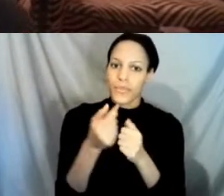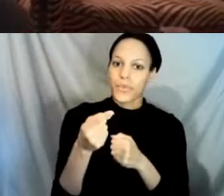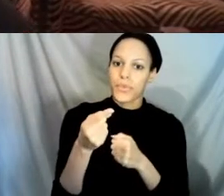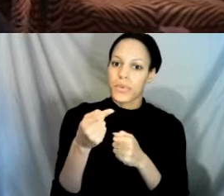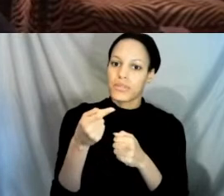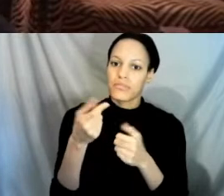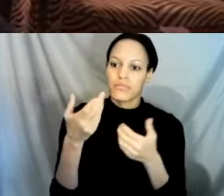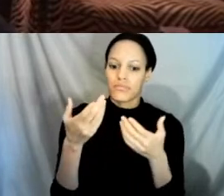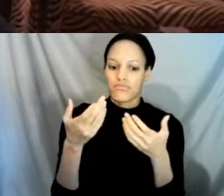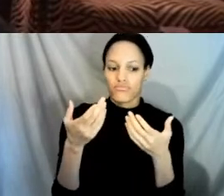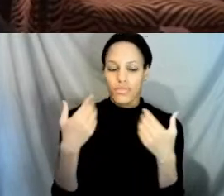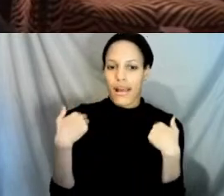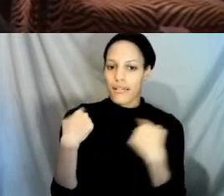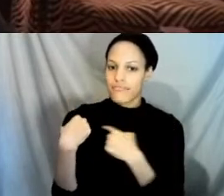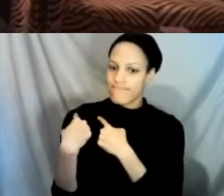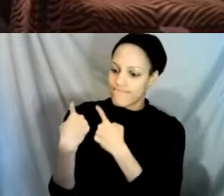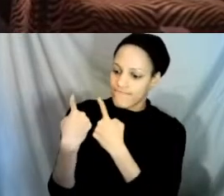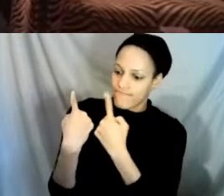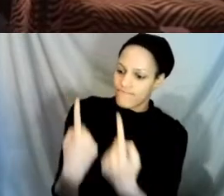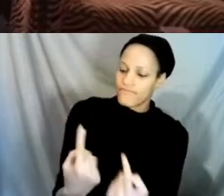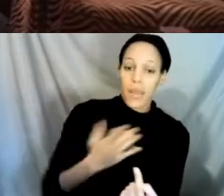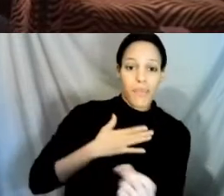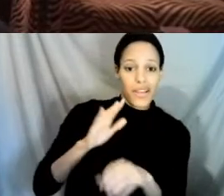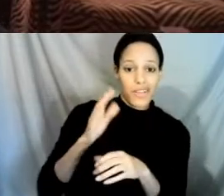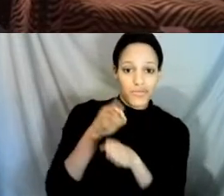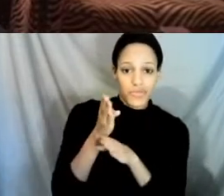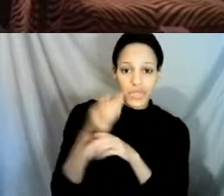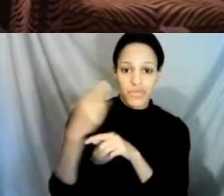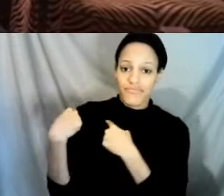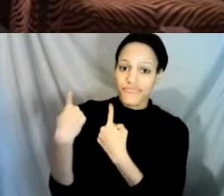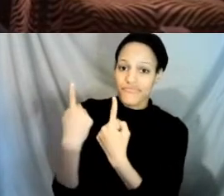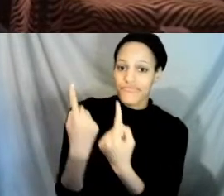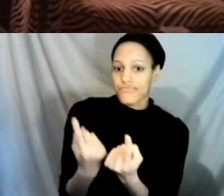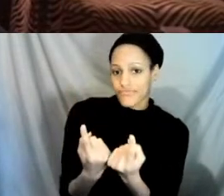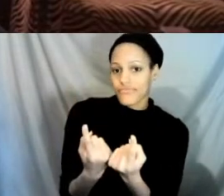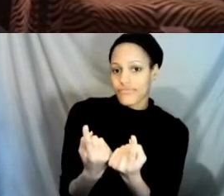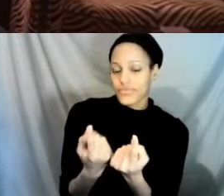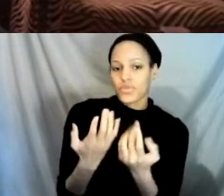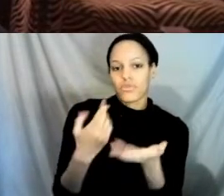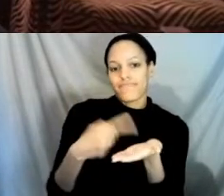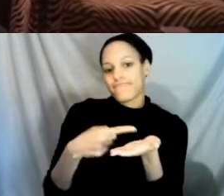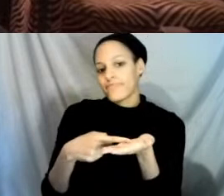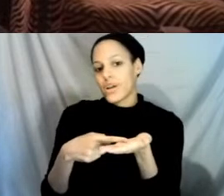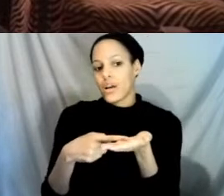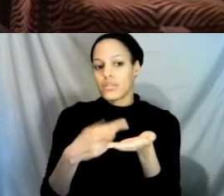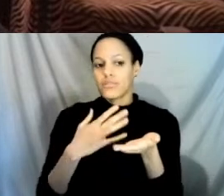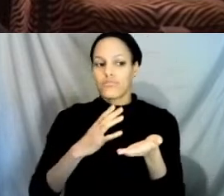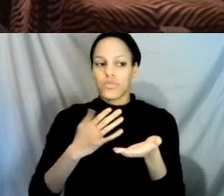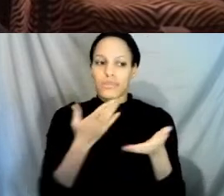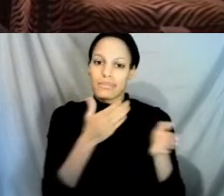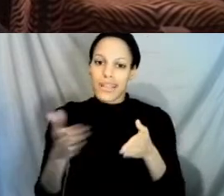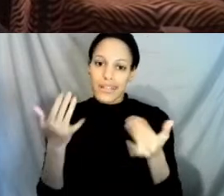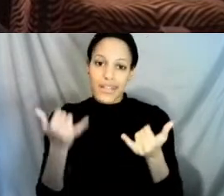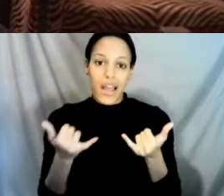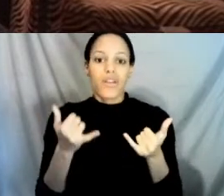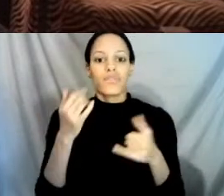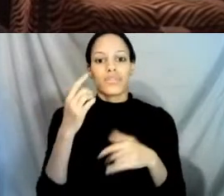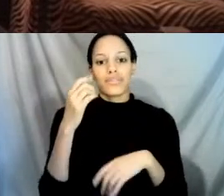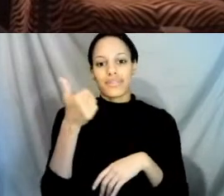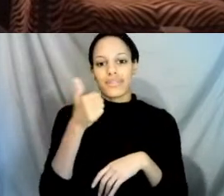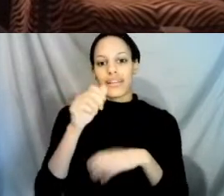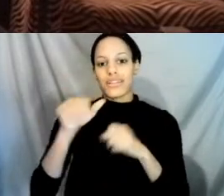work that I do that I love is to talk about what we're doing for our 10-year anniversary. We